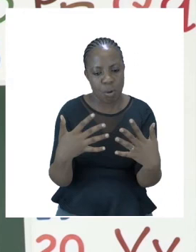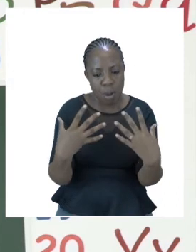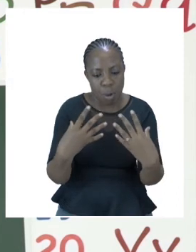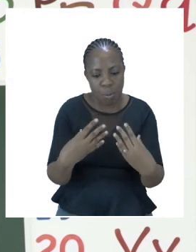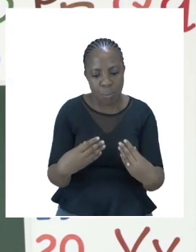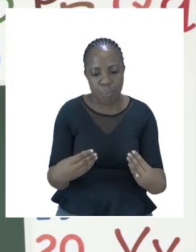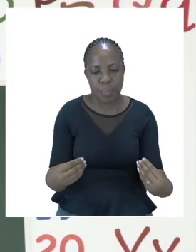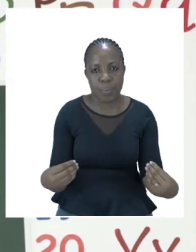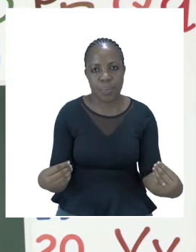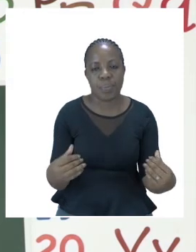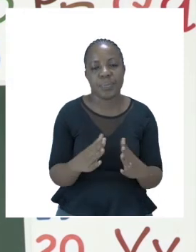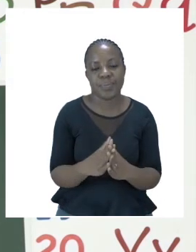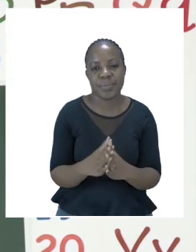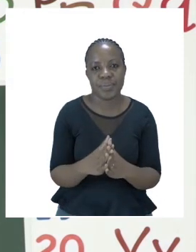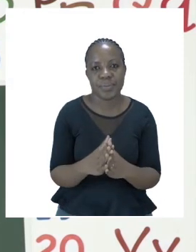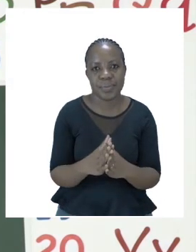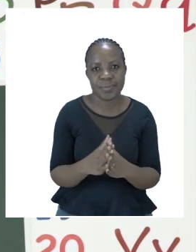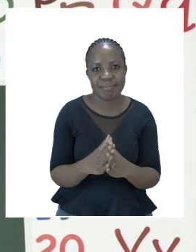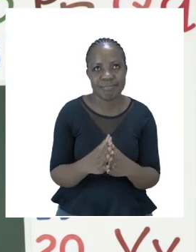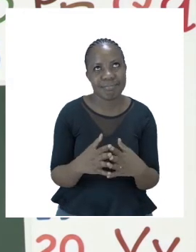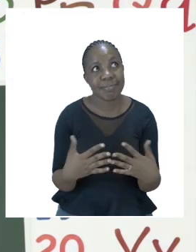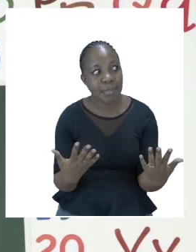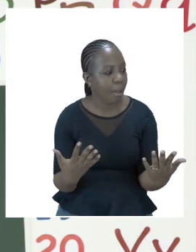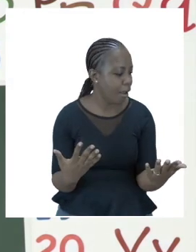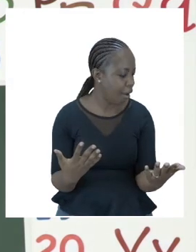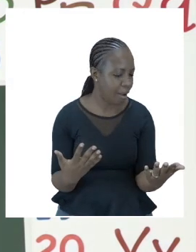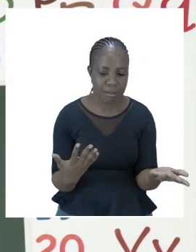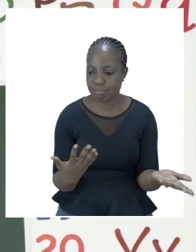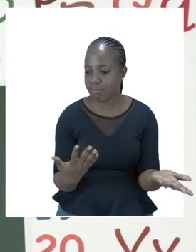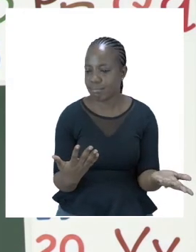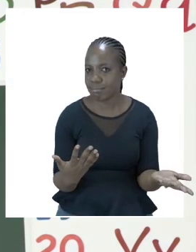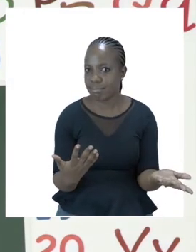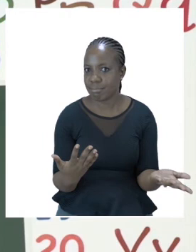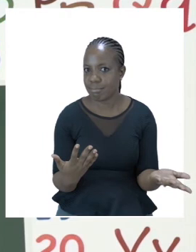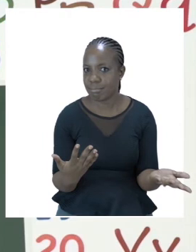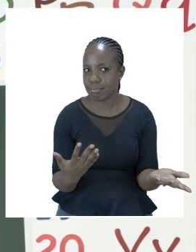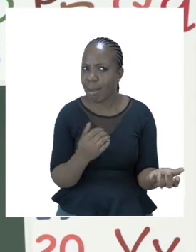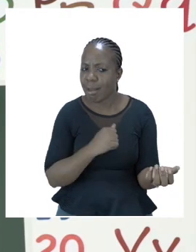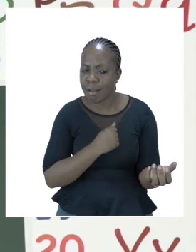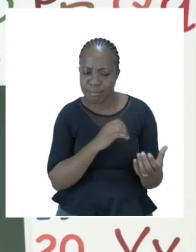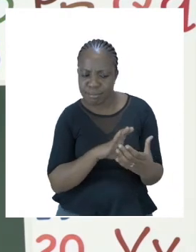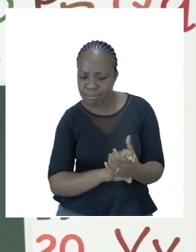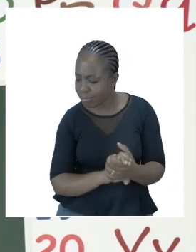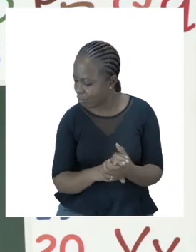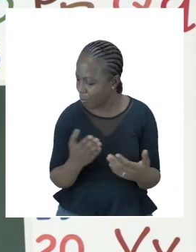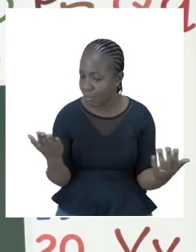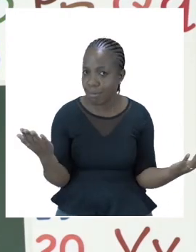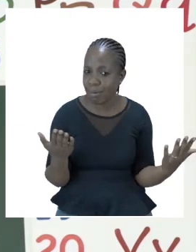anything else. I wonder though, I haven't seen our friend